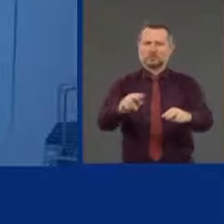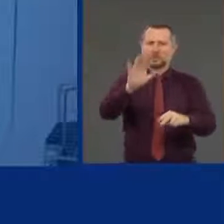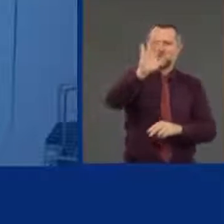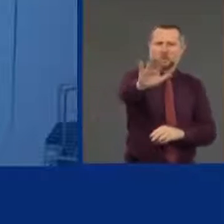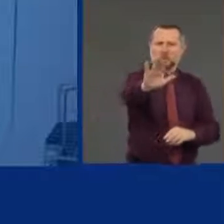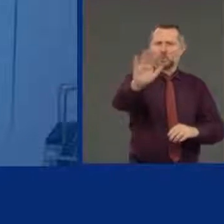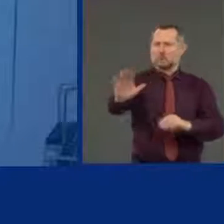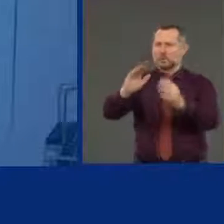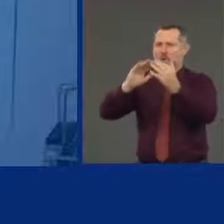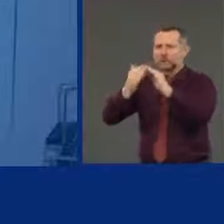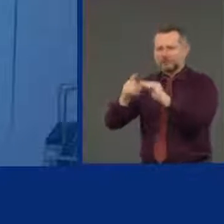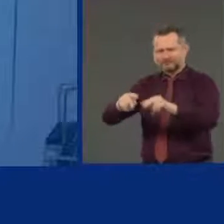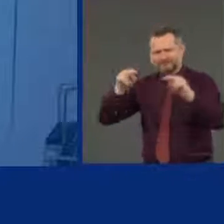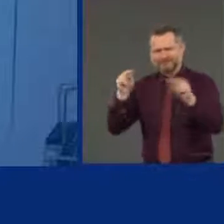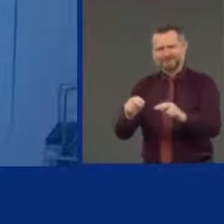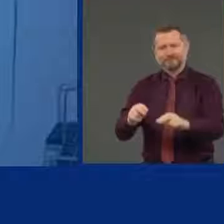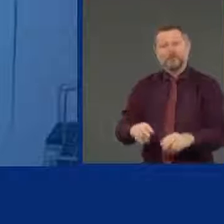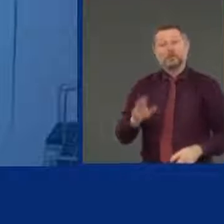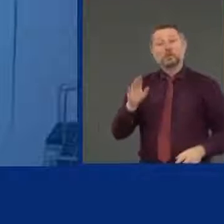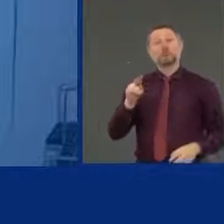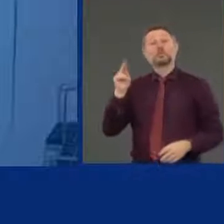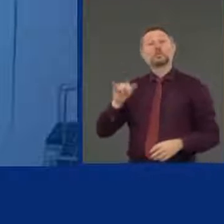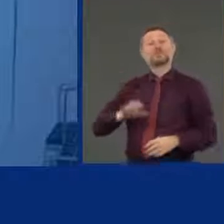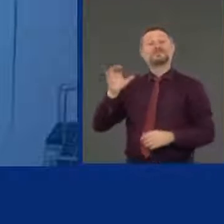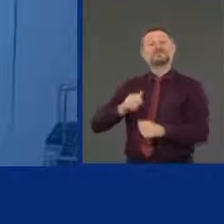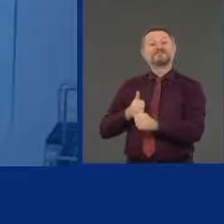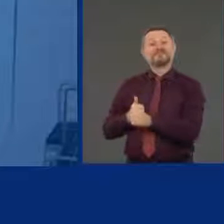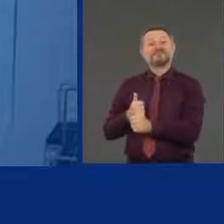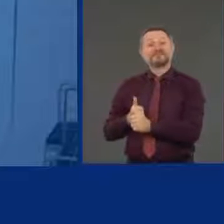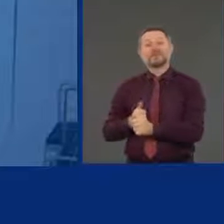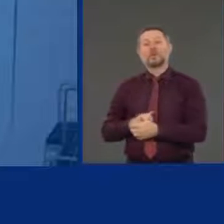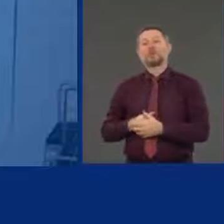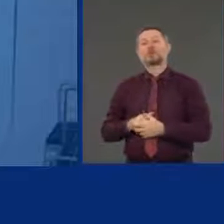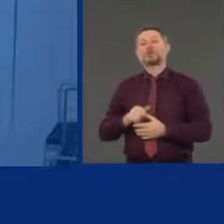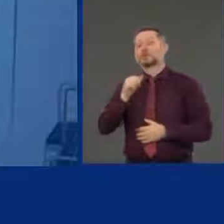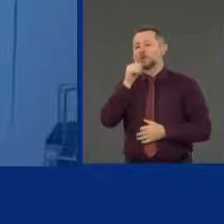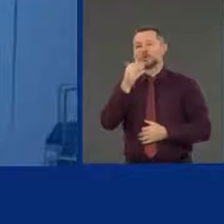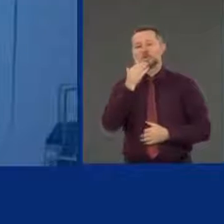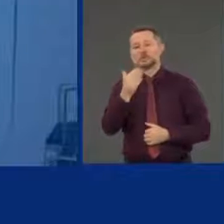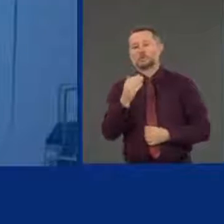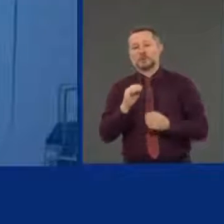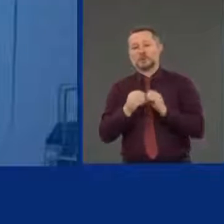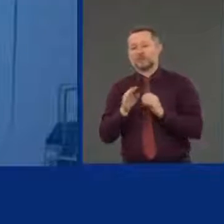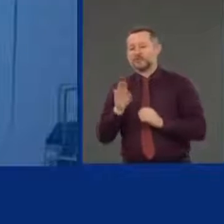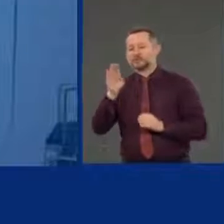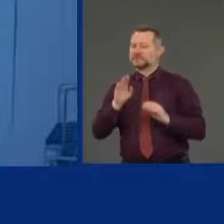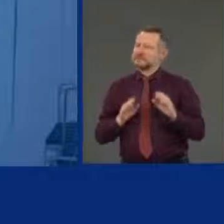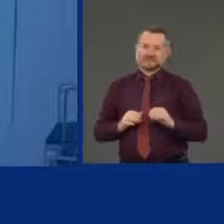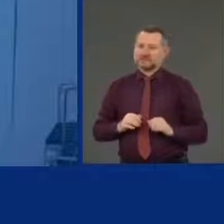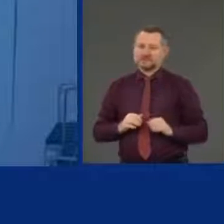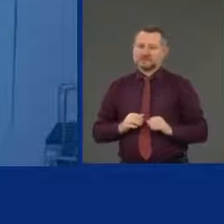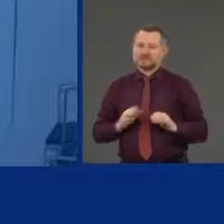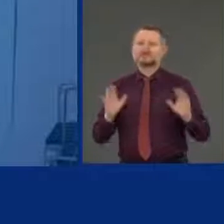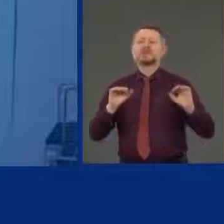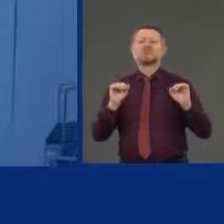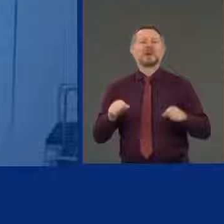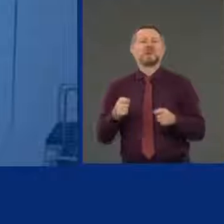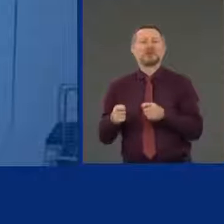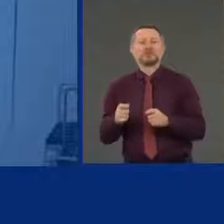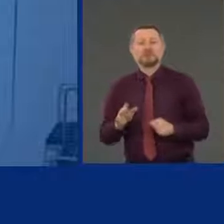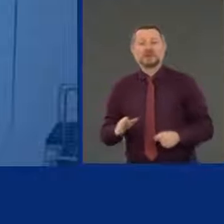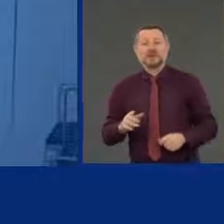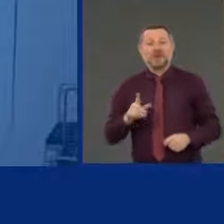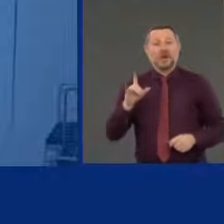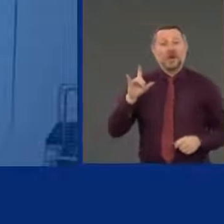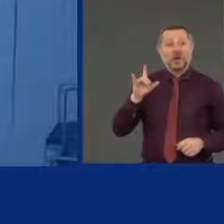New York City, it's not good to see the number going up, but it's manageable. Long Island, we